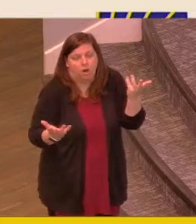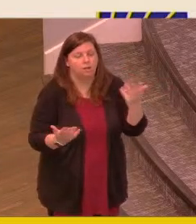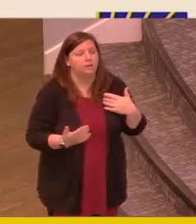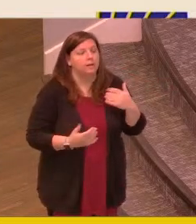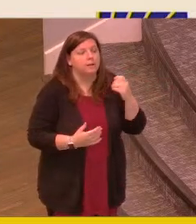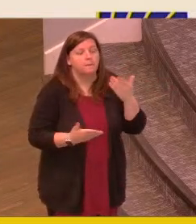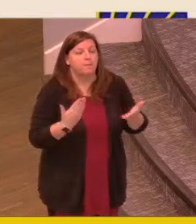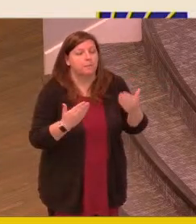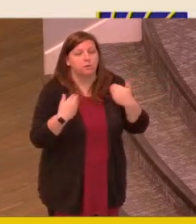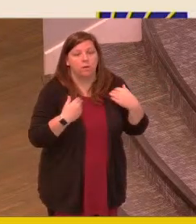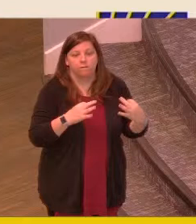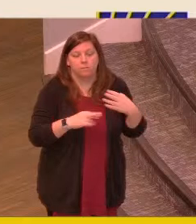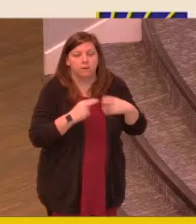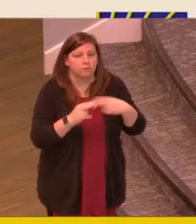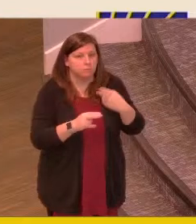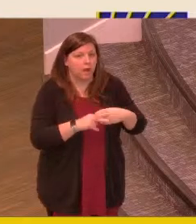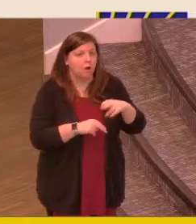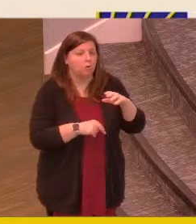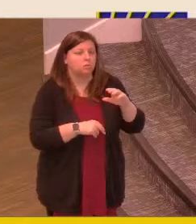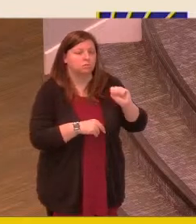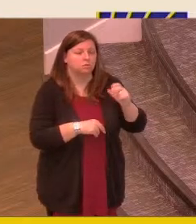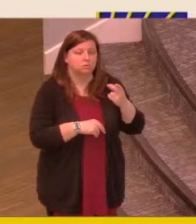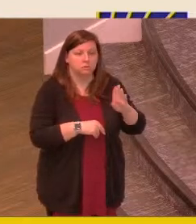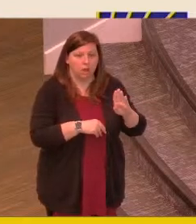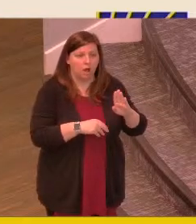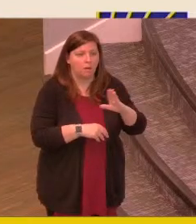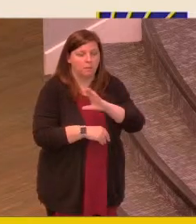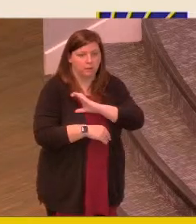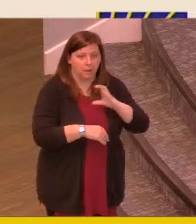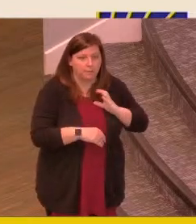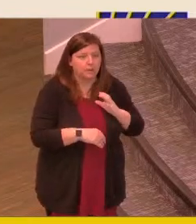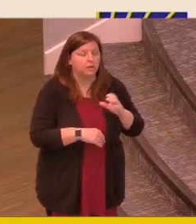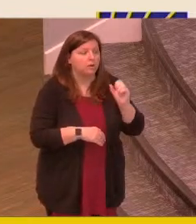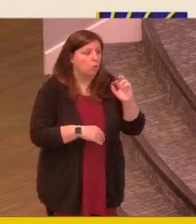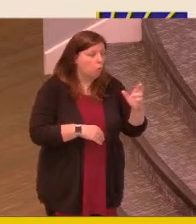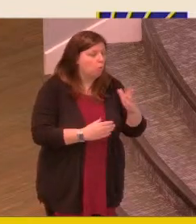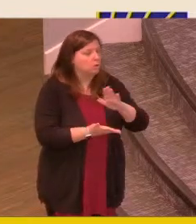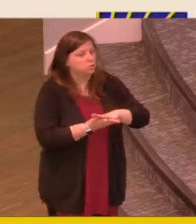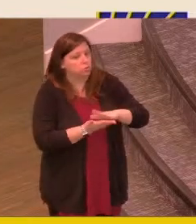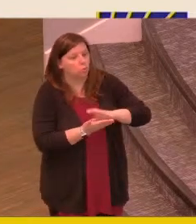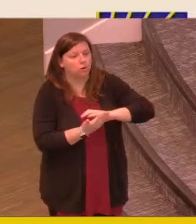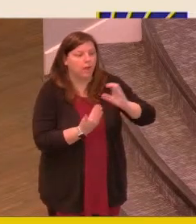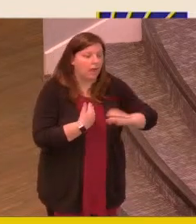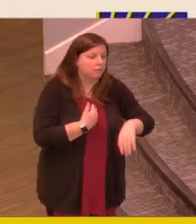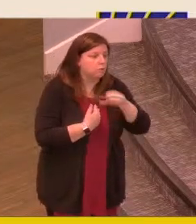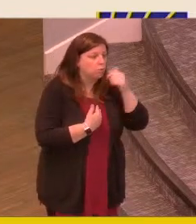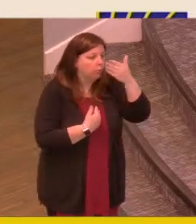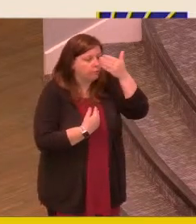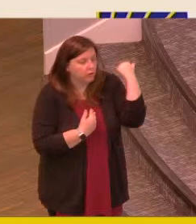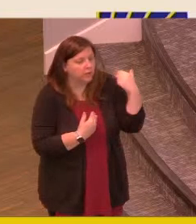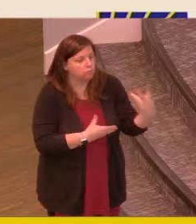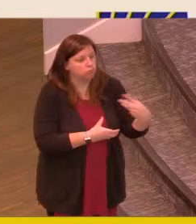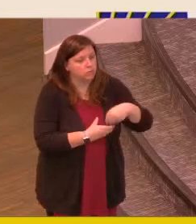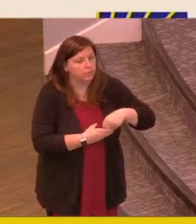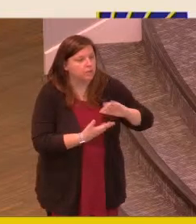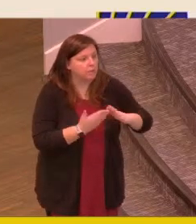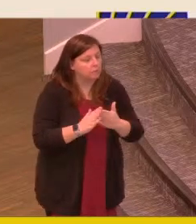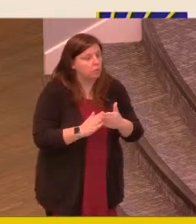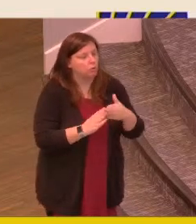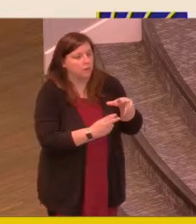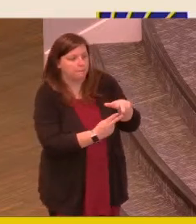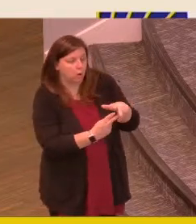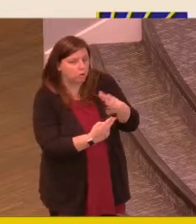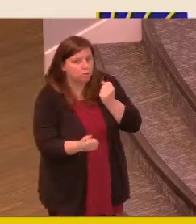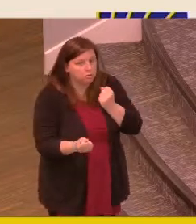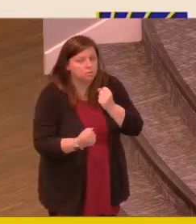subcommittees. Maybe when thinking about the school calendar, don't forget to engage those community partners. A way